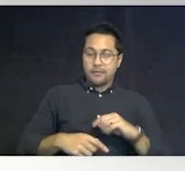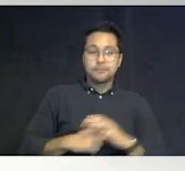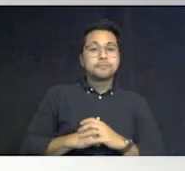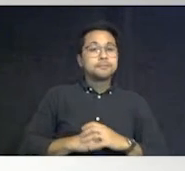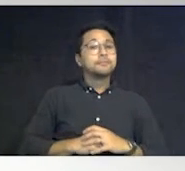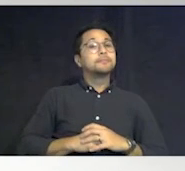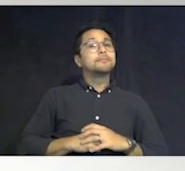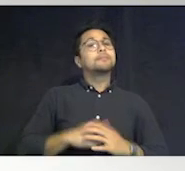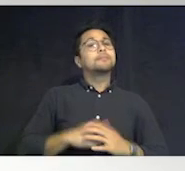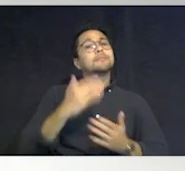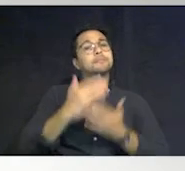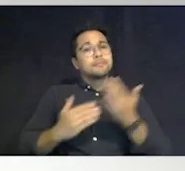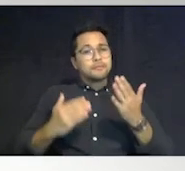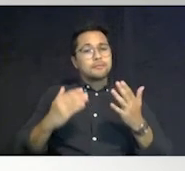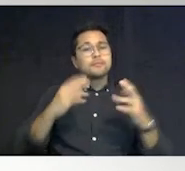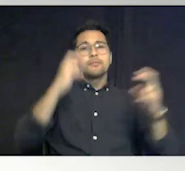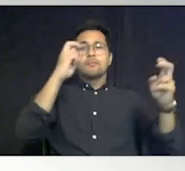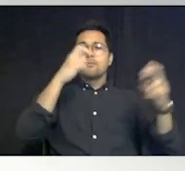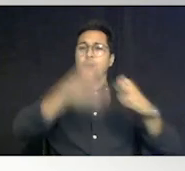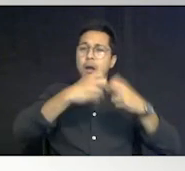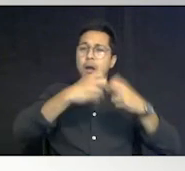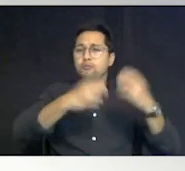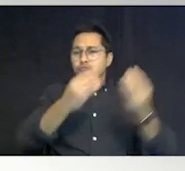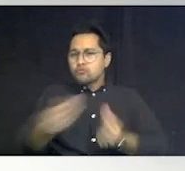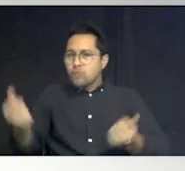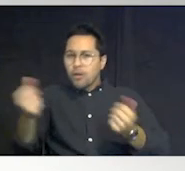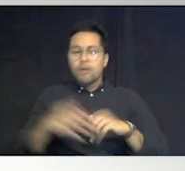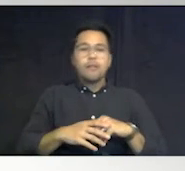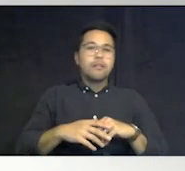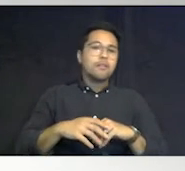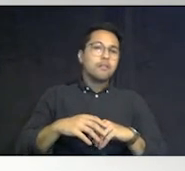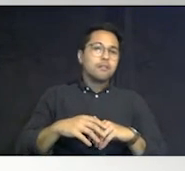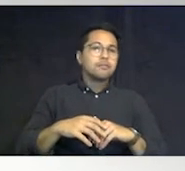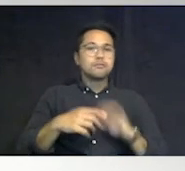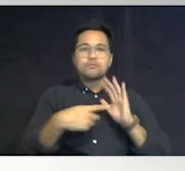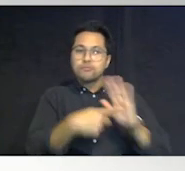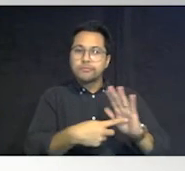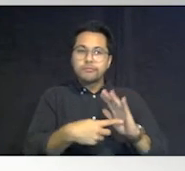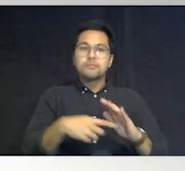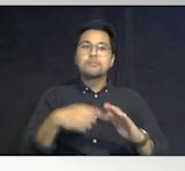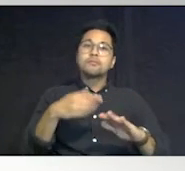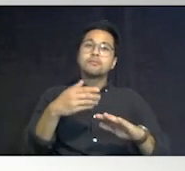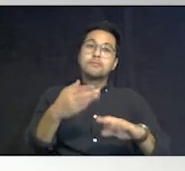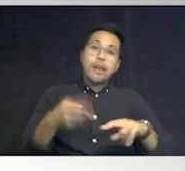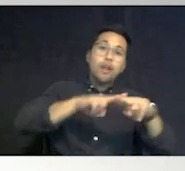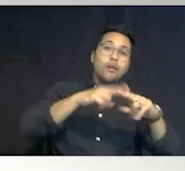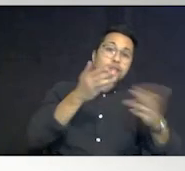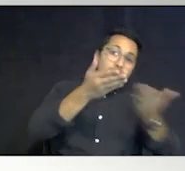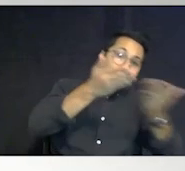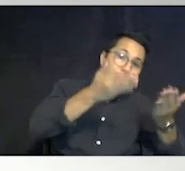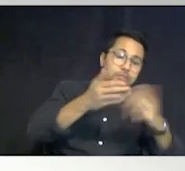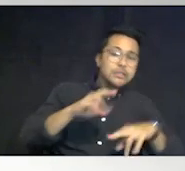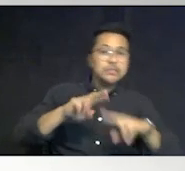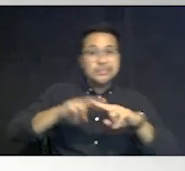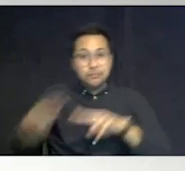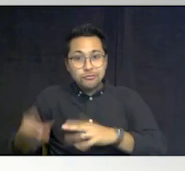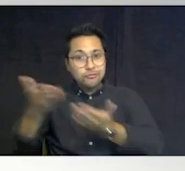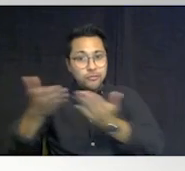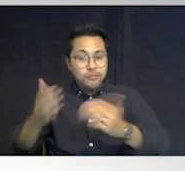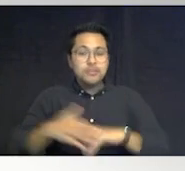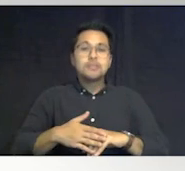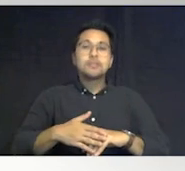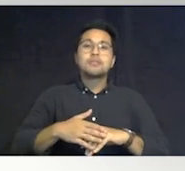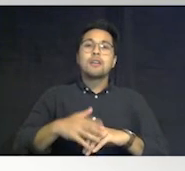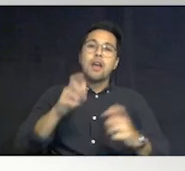Commonly resolved issues using SFIEP: the increase or decrease in services, accommodations, change of placements, reviewing